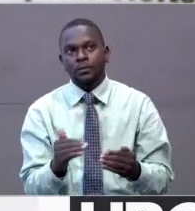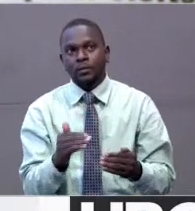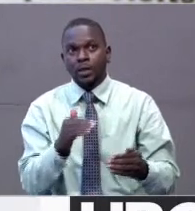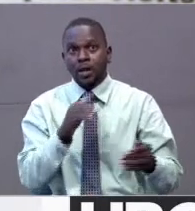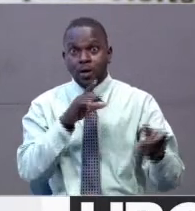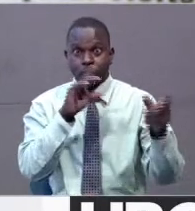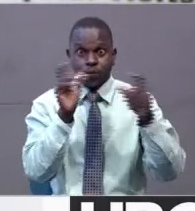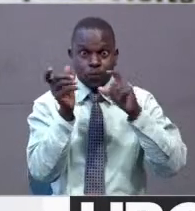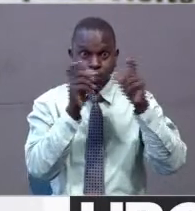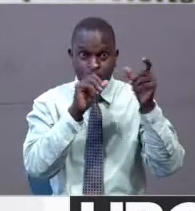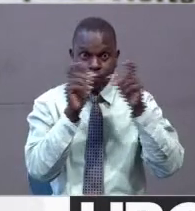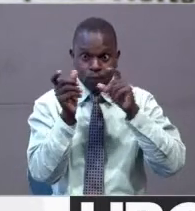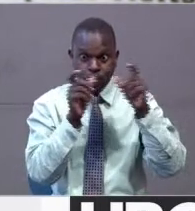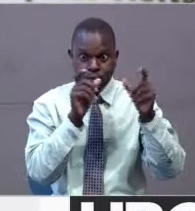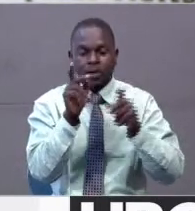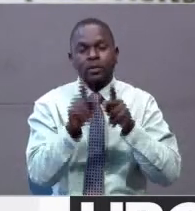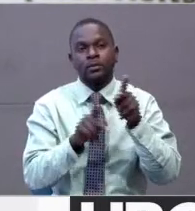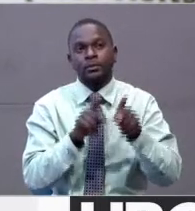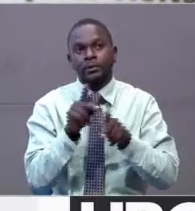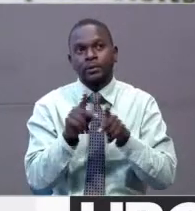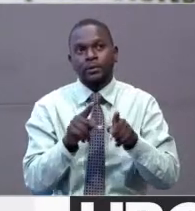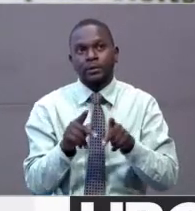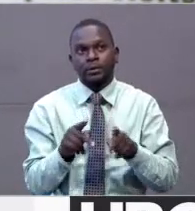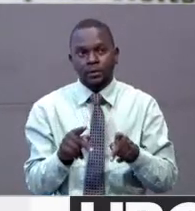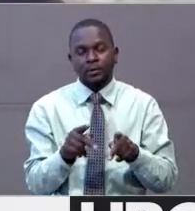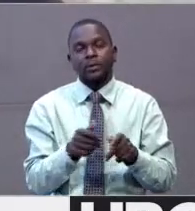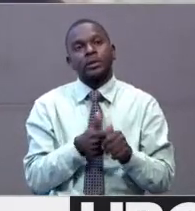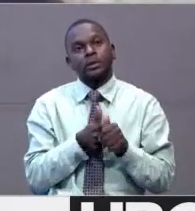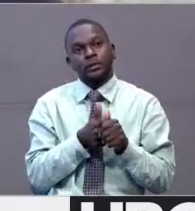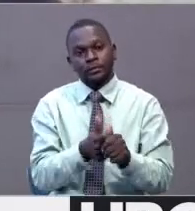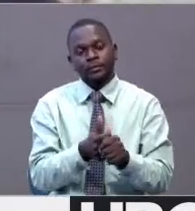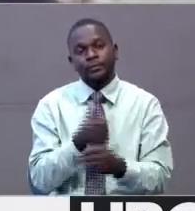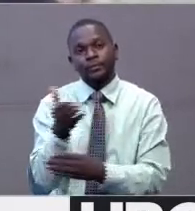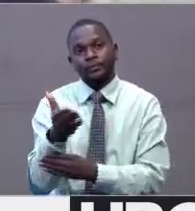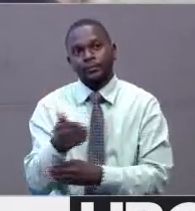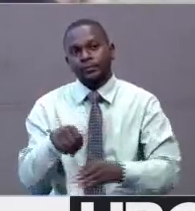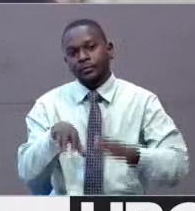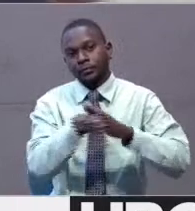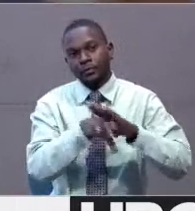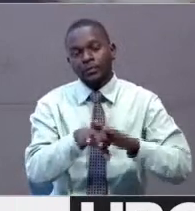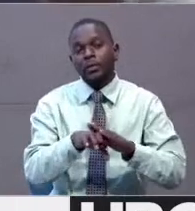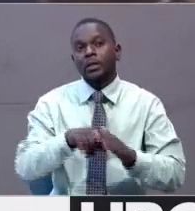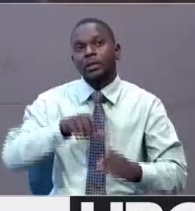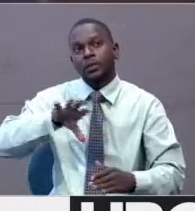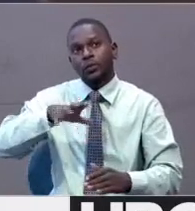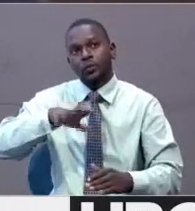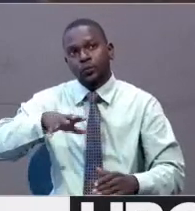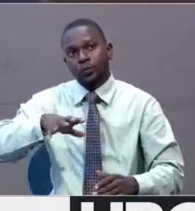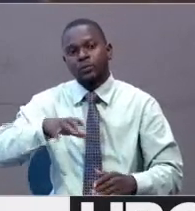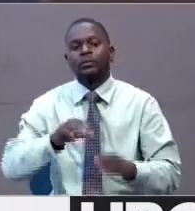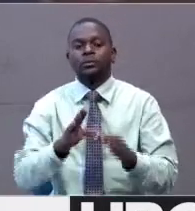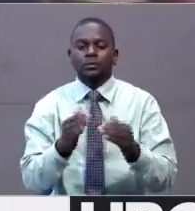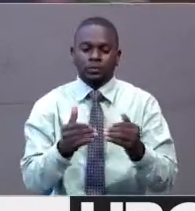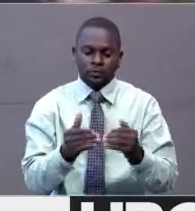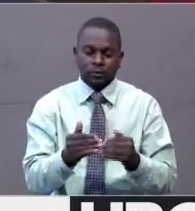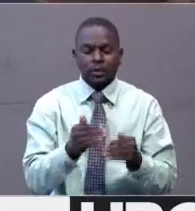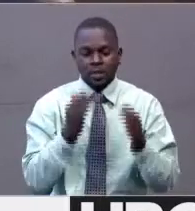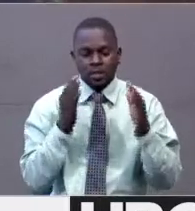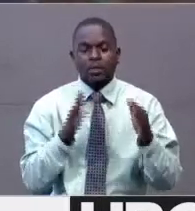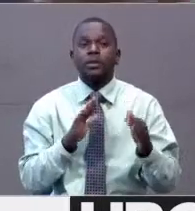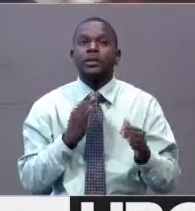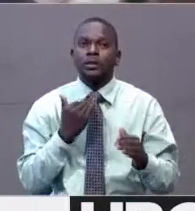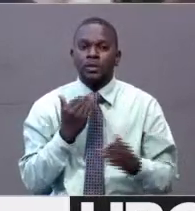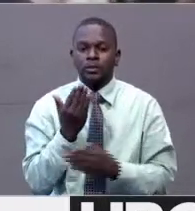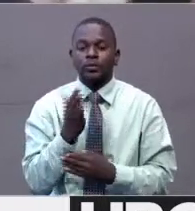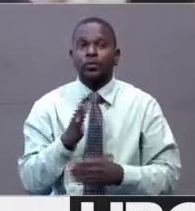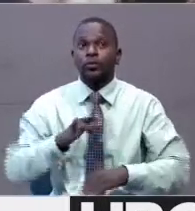our people not to be complacent. Minister for Water and Environment, Sam Cheptoris, emphasized the need